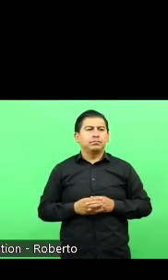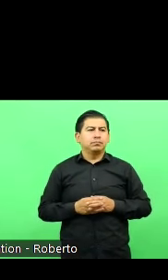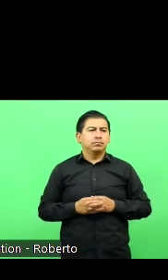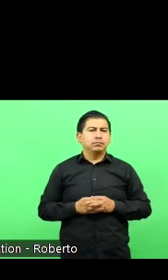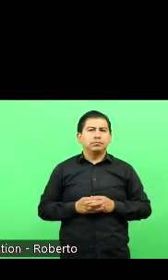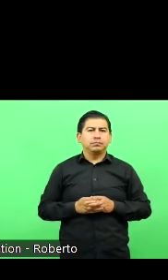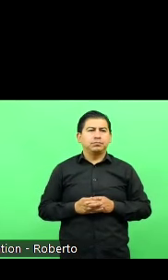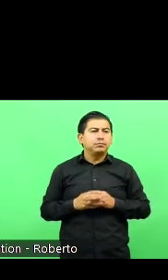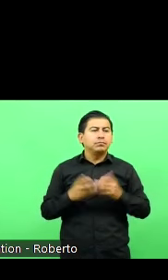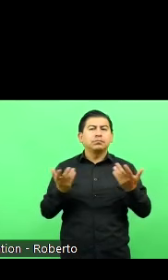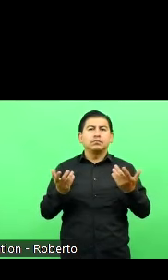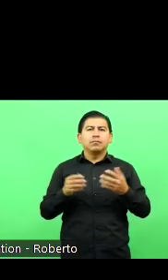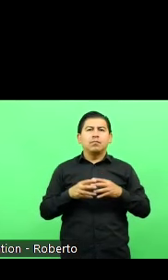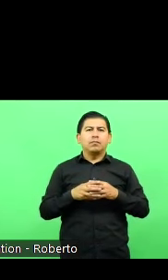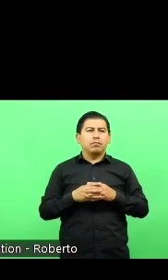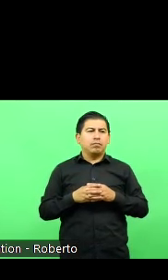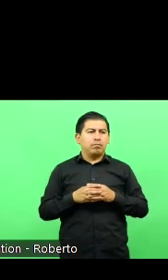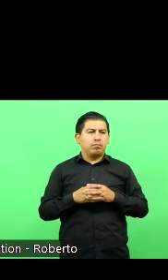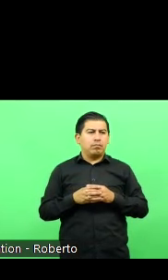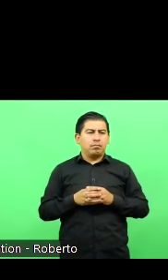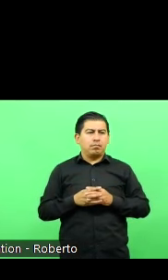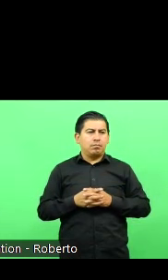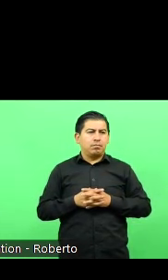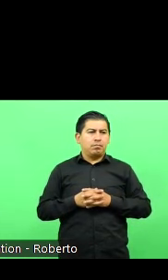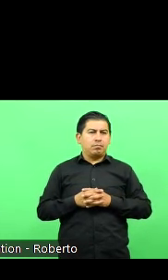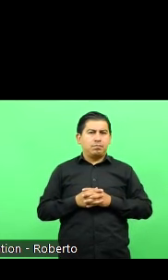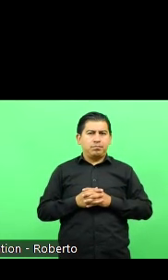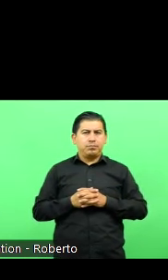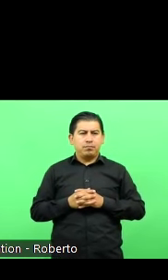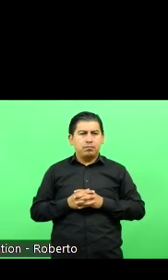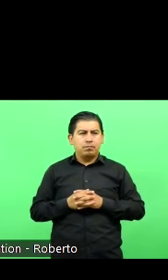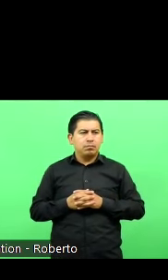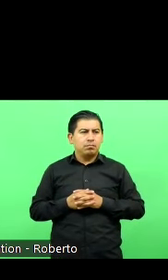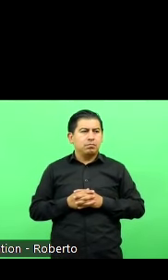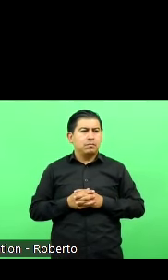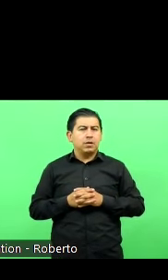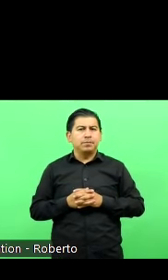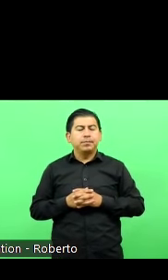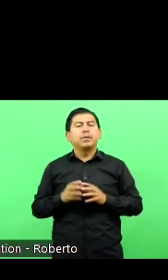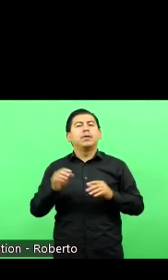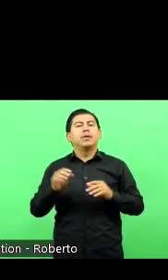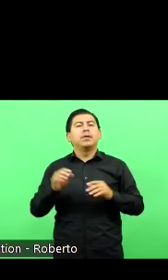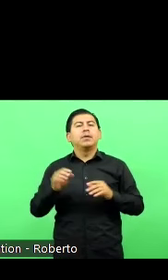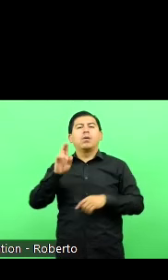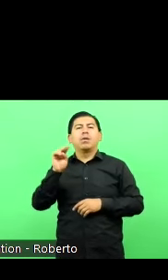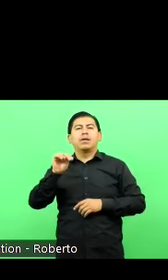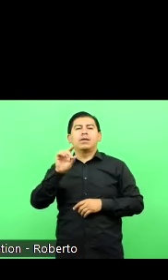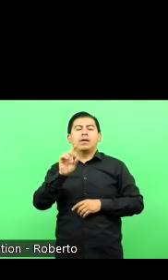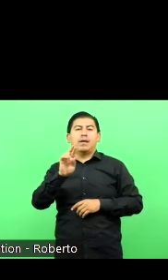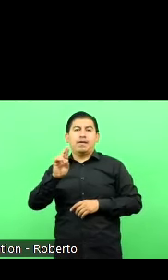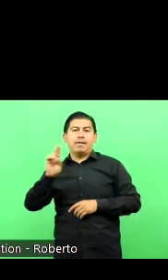to supporting capacity development and to fostering all of government and whole of society